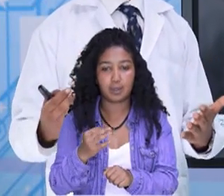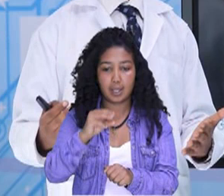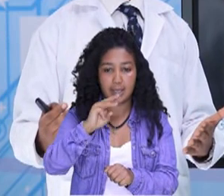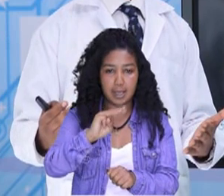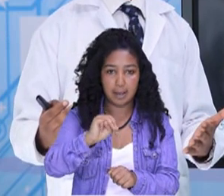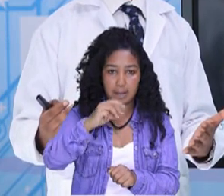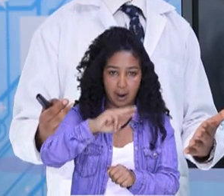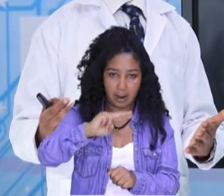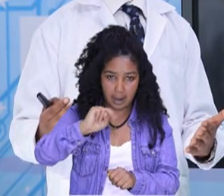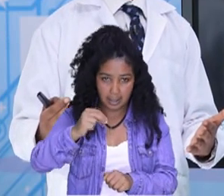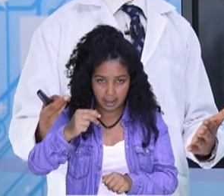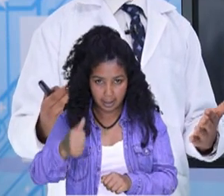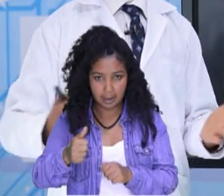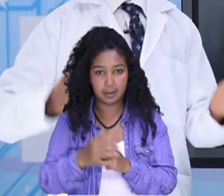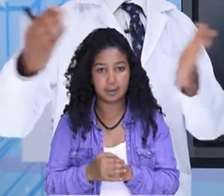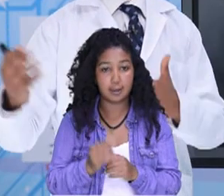mRNA